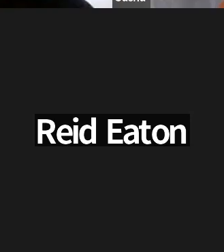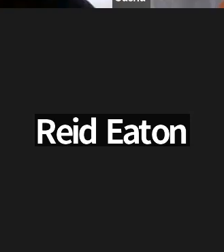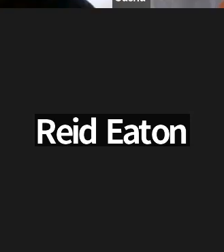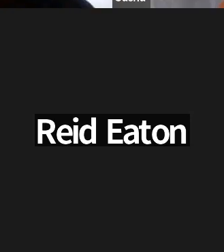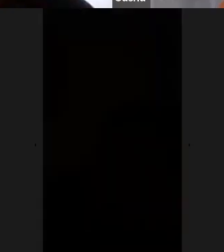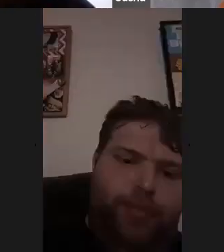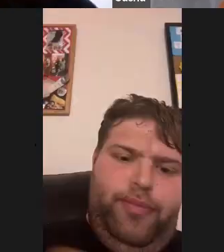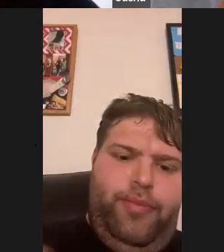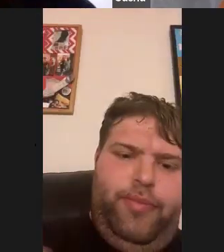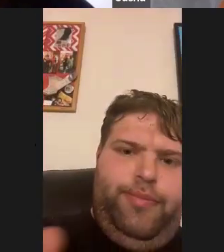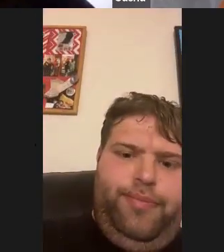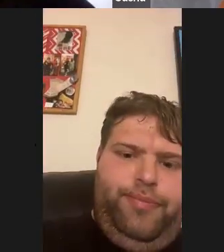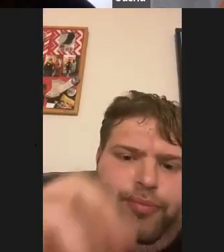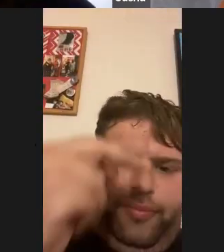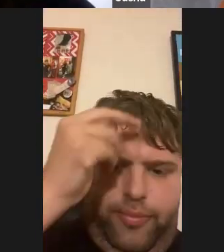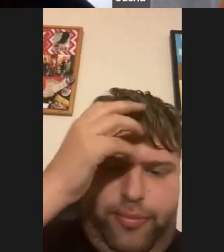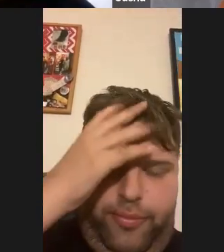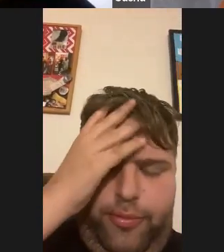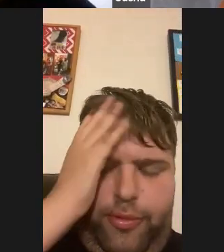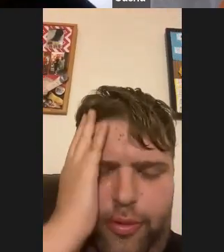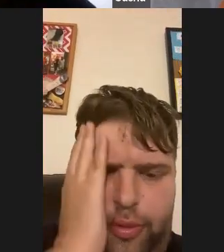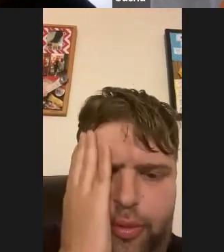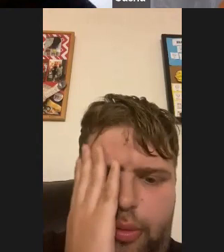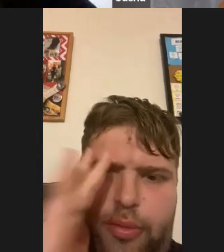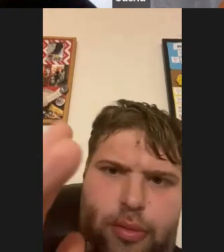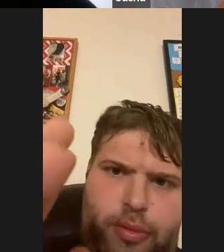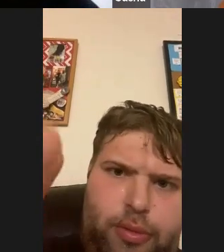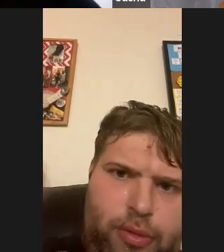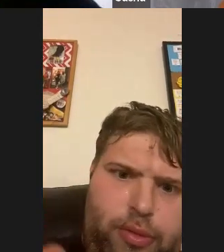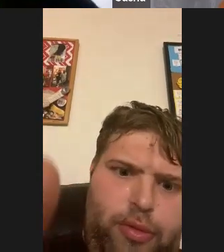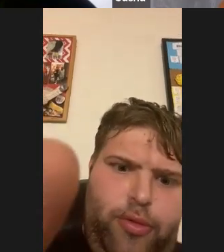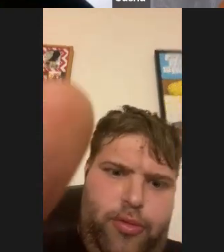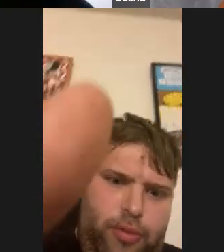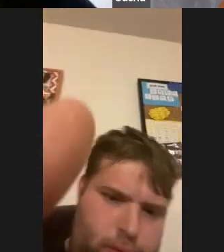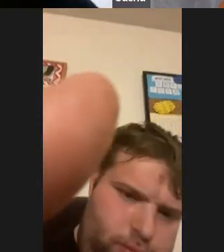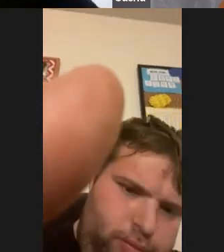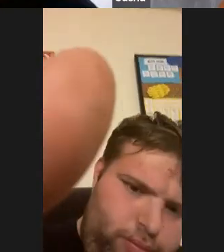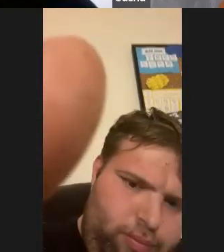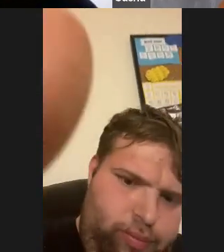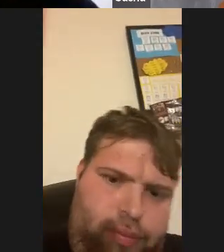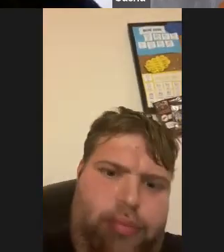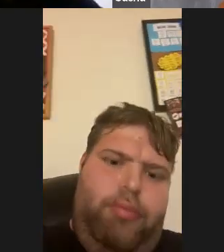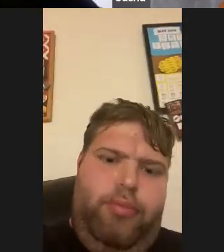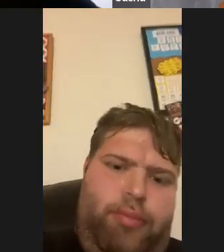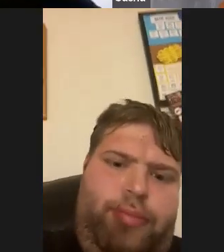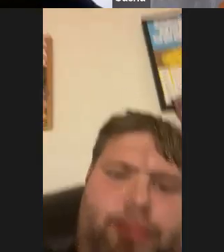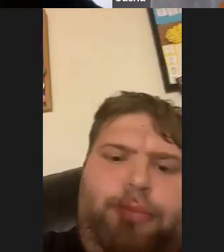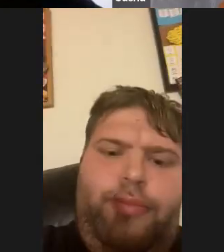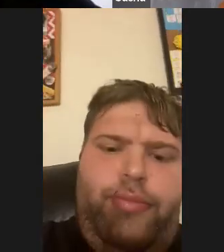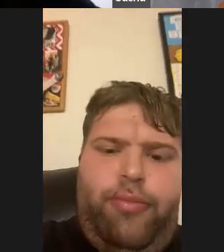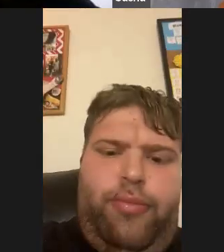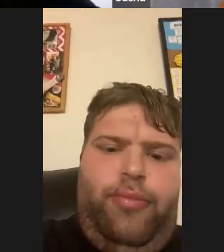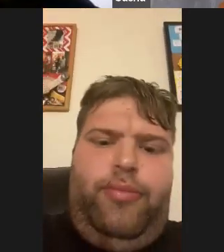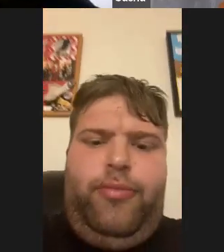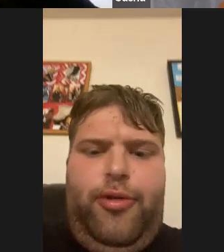oh, well, I just don't know how to help the disabled population of my customers or whatever, I always have to repeat that there's no normal,